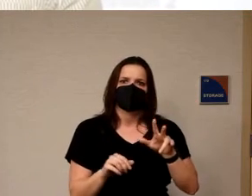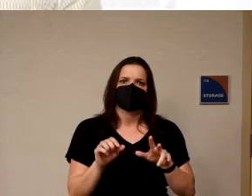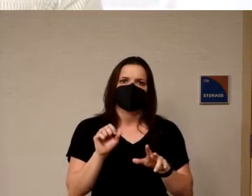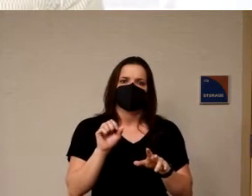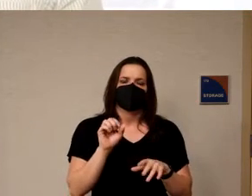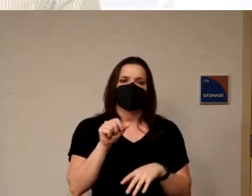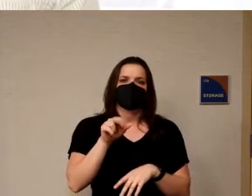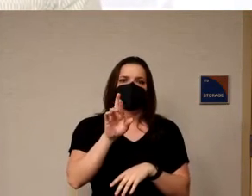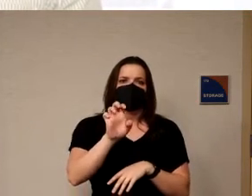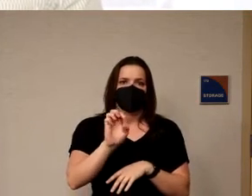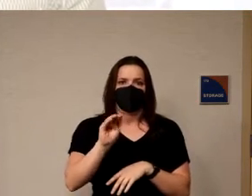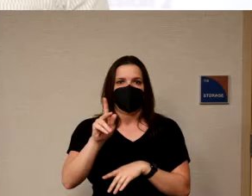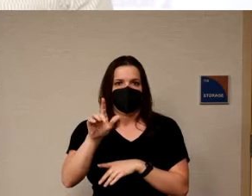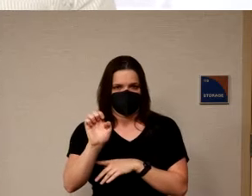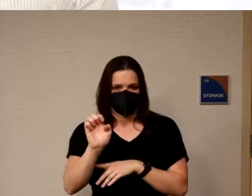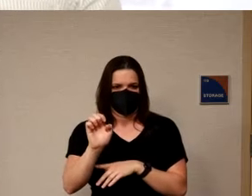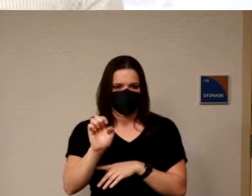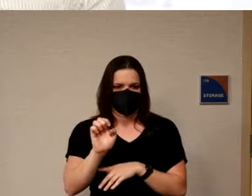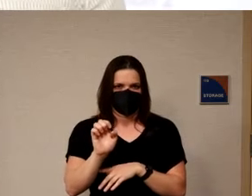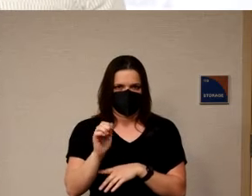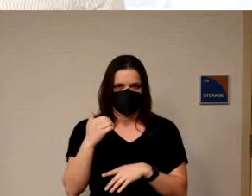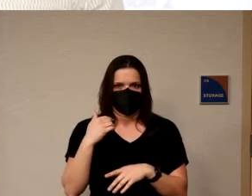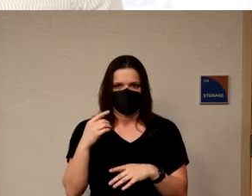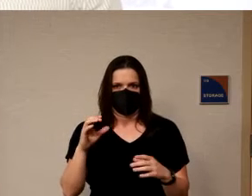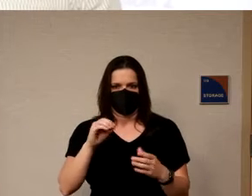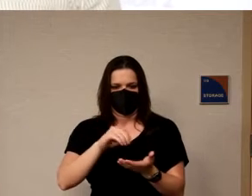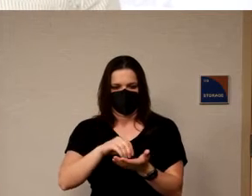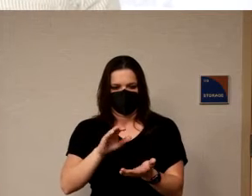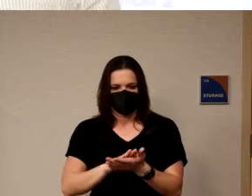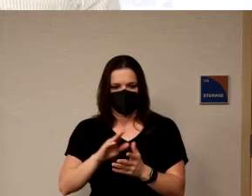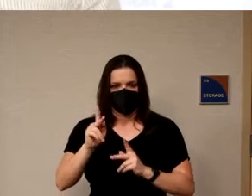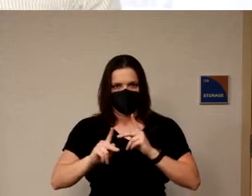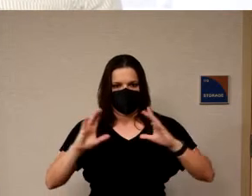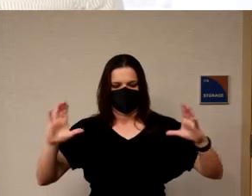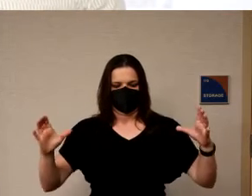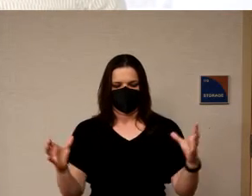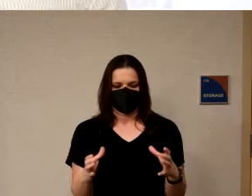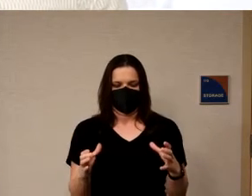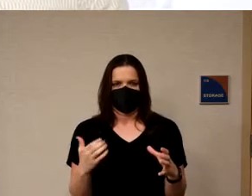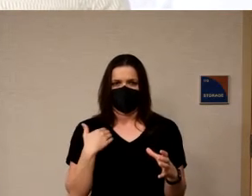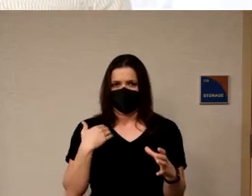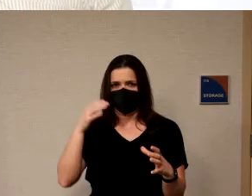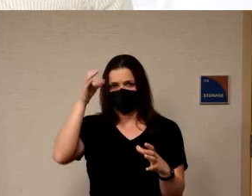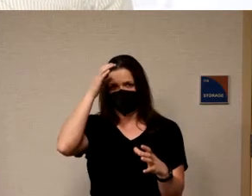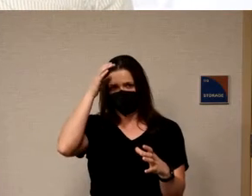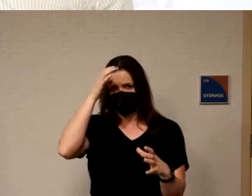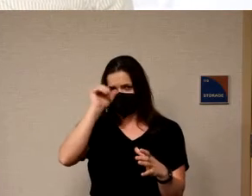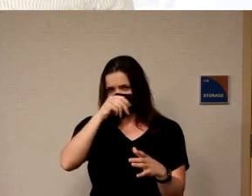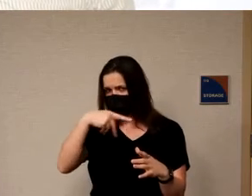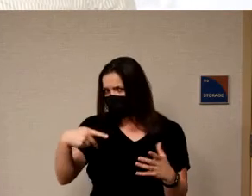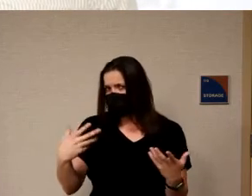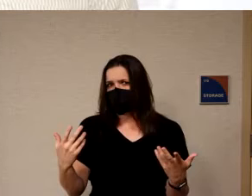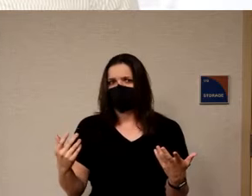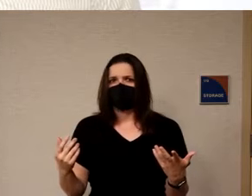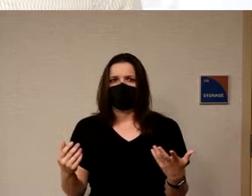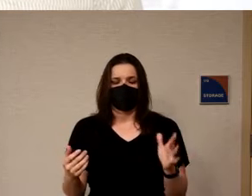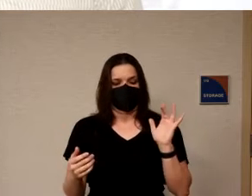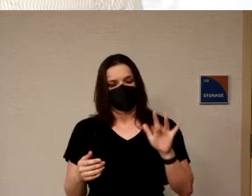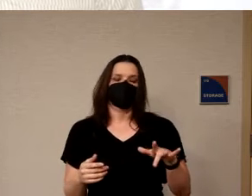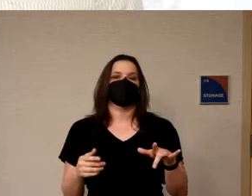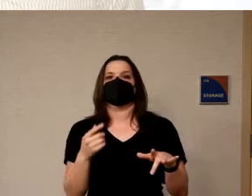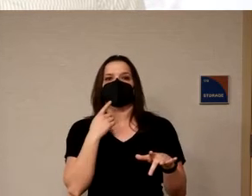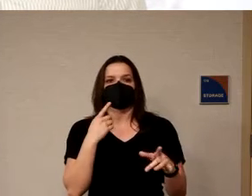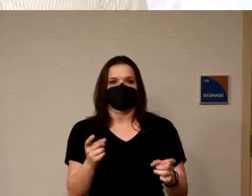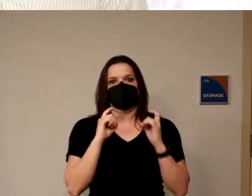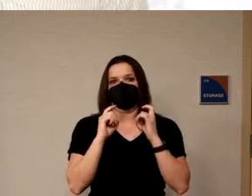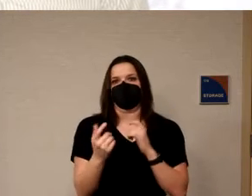boundary of the district, Yeah. plot the population, and then you have a computer application that you press the button that